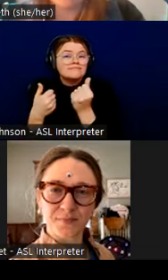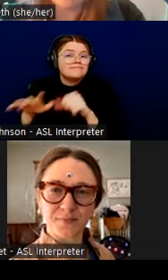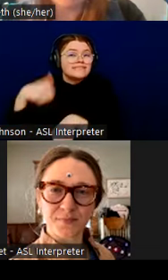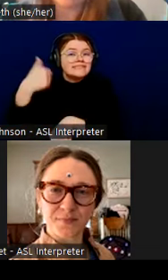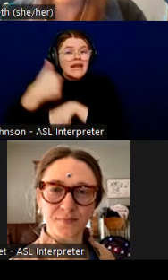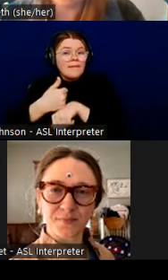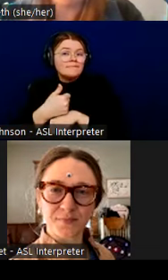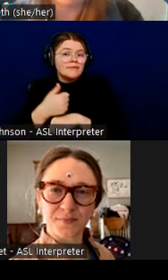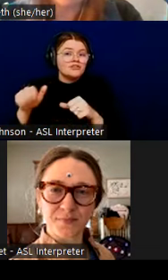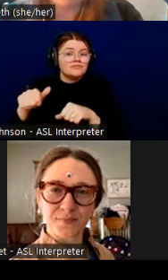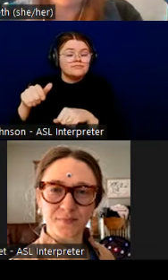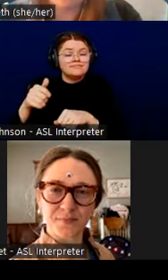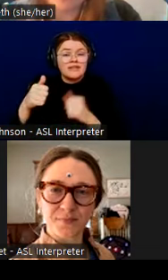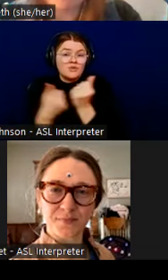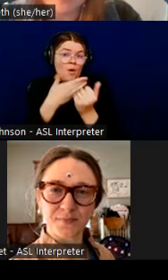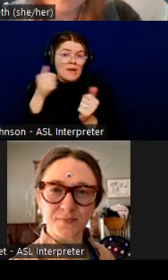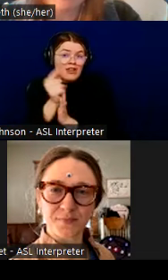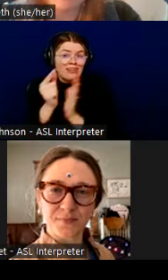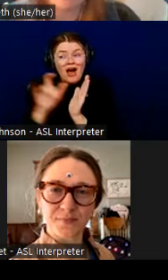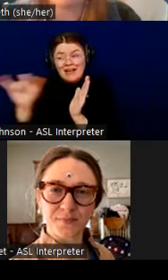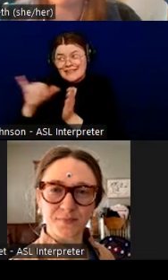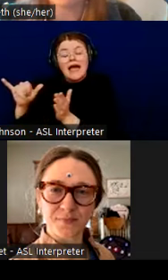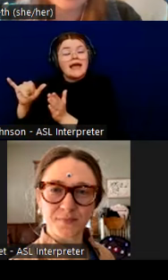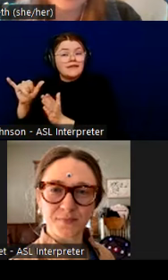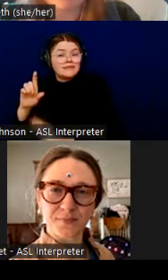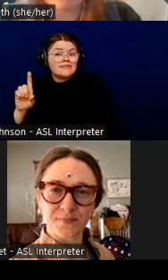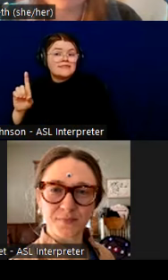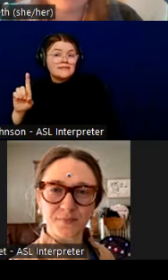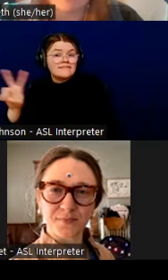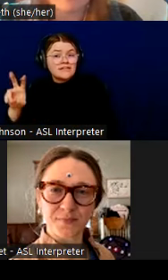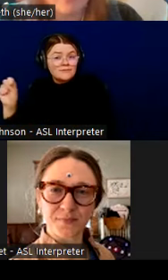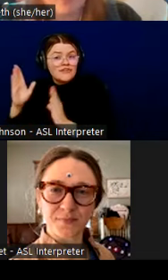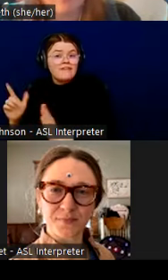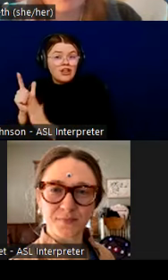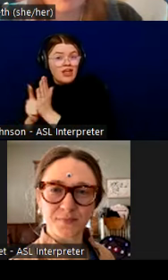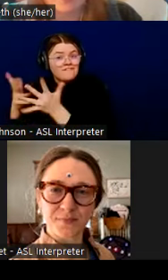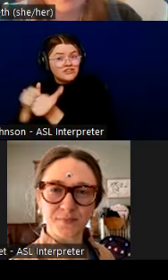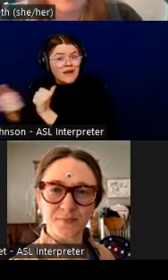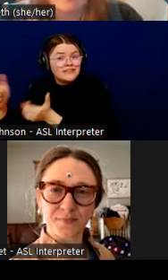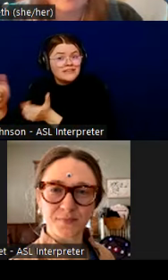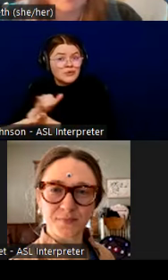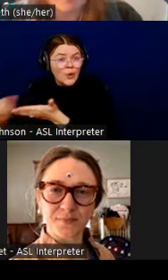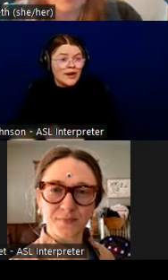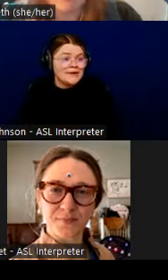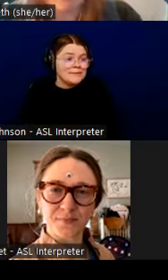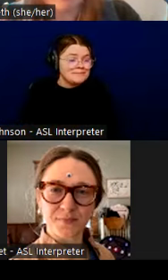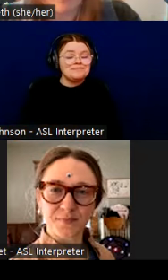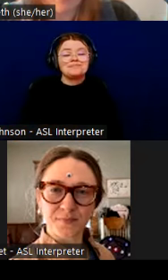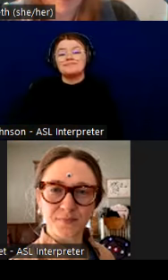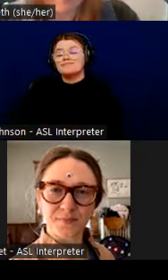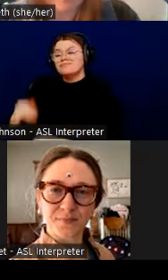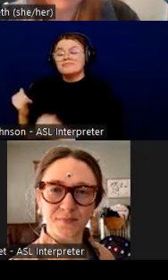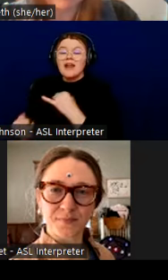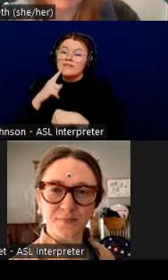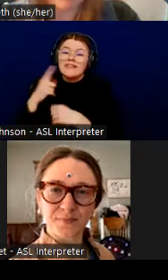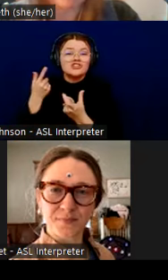then finally, get loud, spread the word, please. Educate people about the difference between abuse and